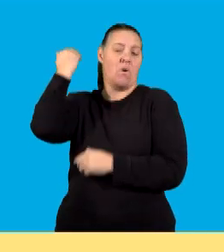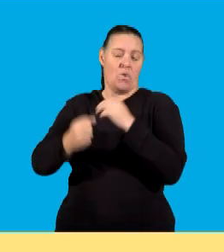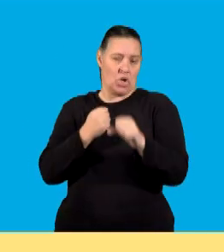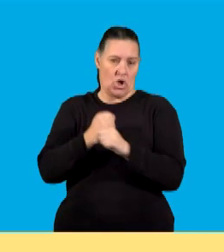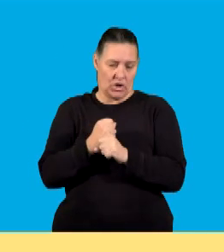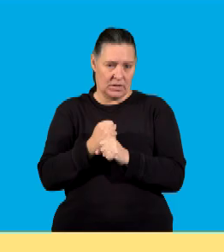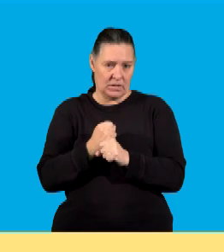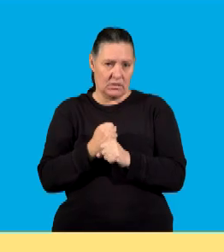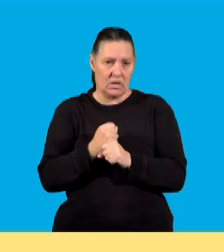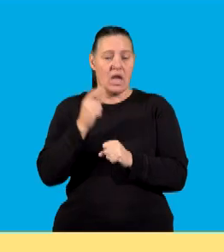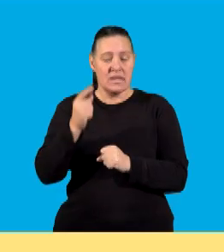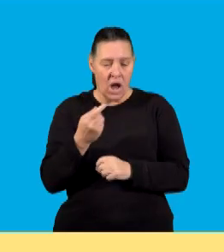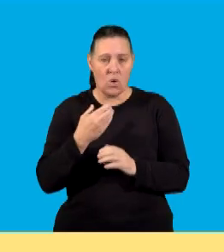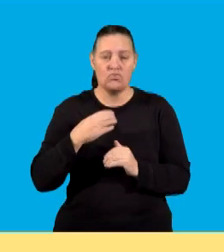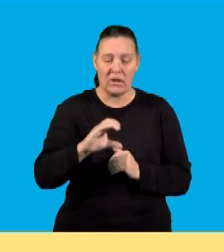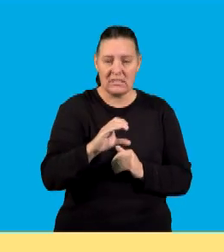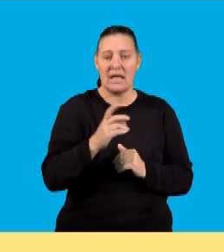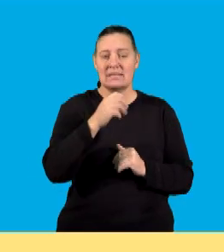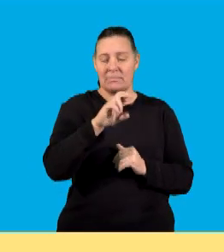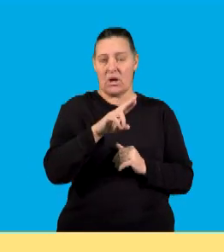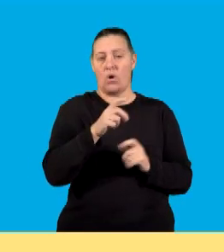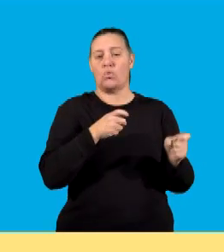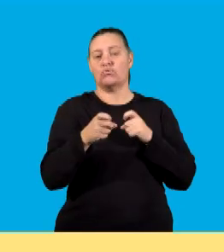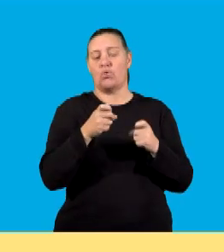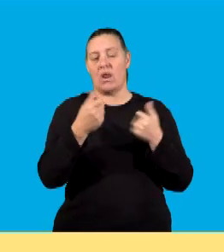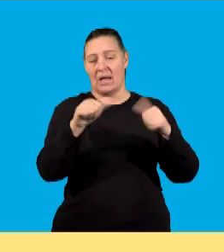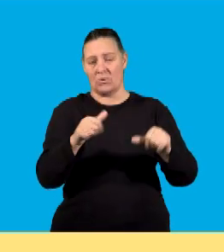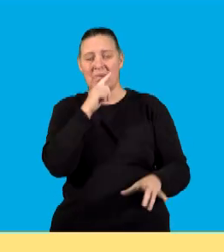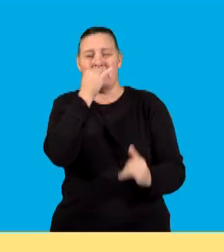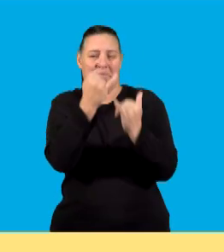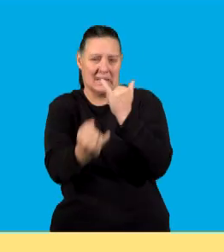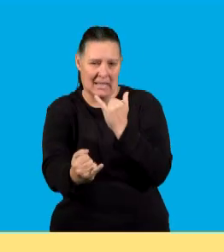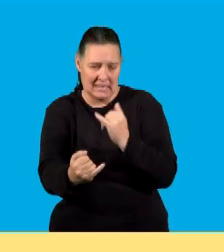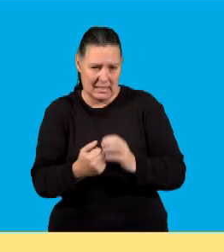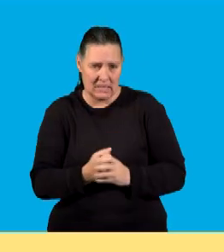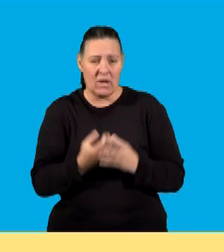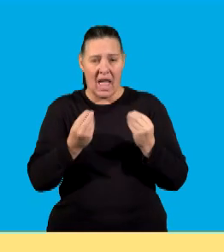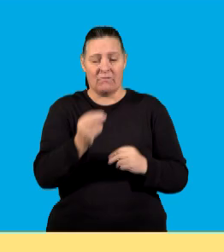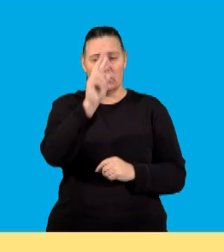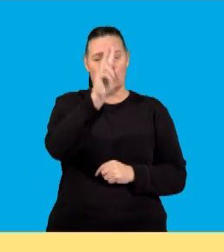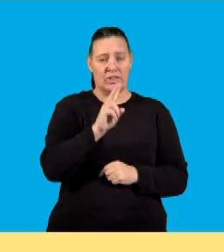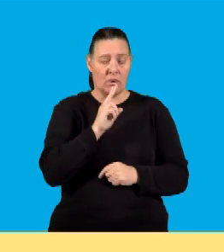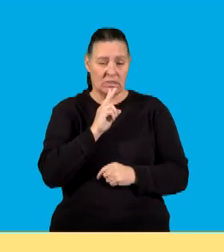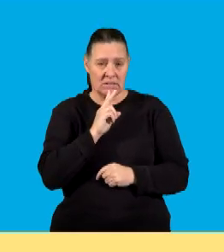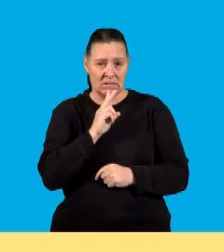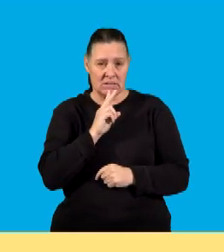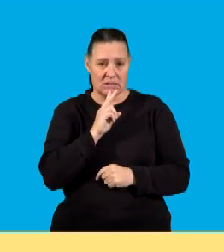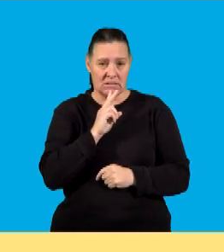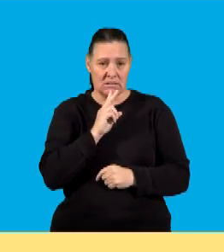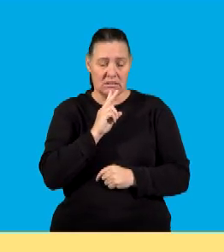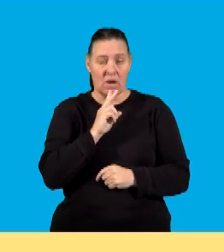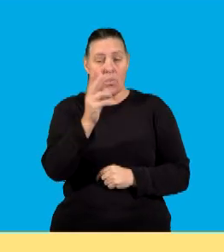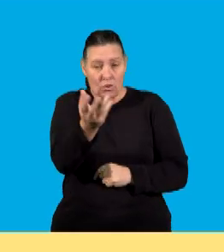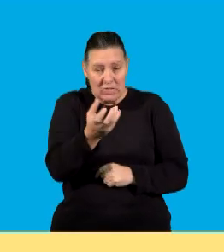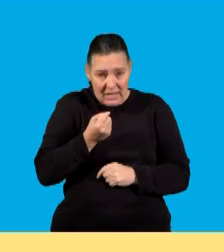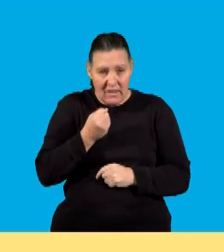year was credited to the debtors control account in error. So we have an amount of 2,000